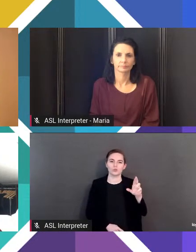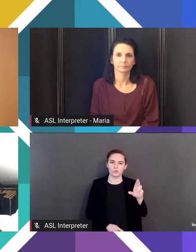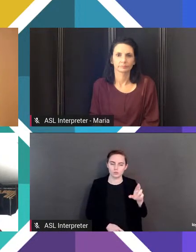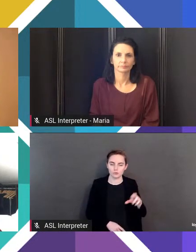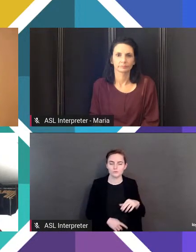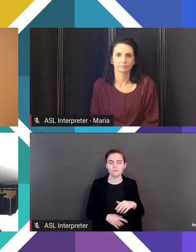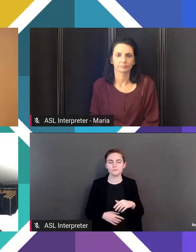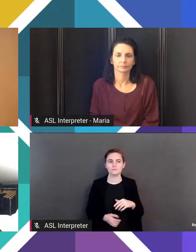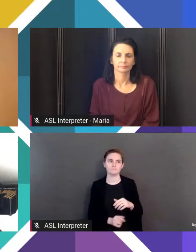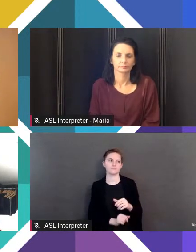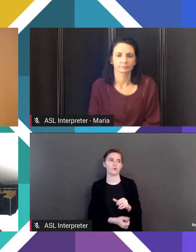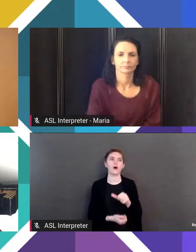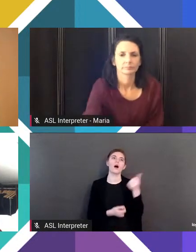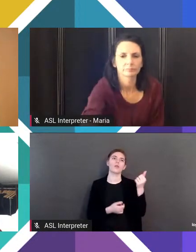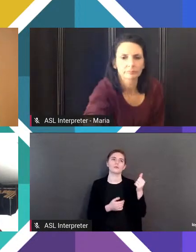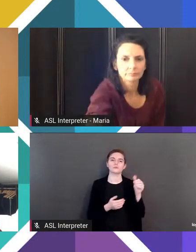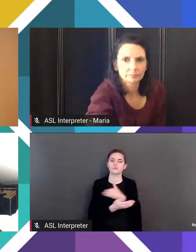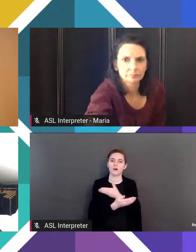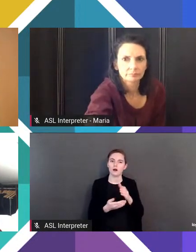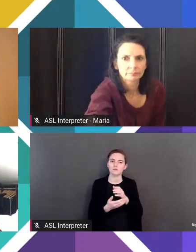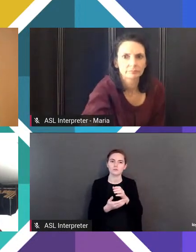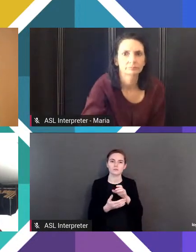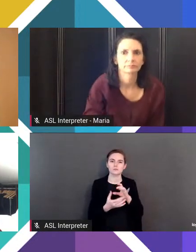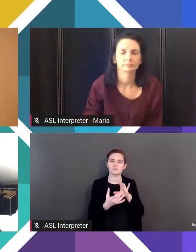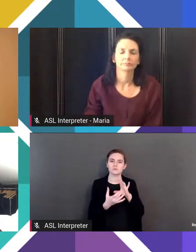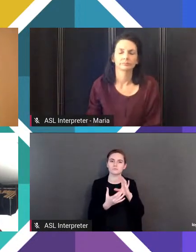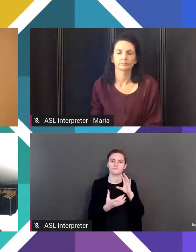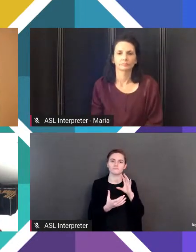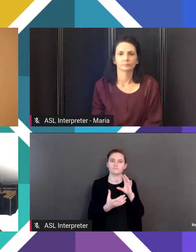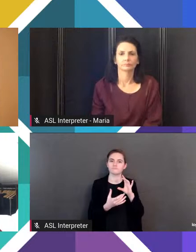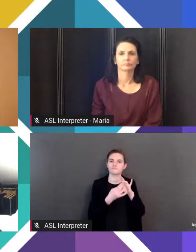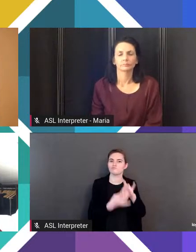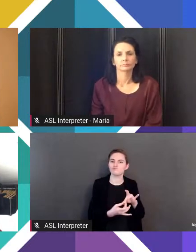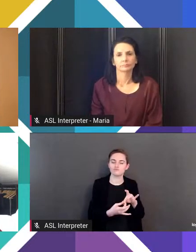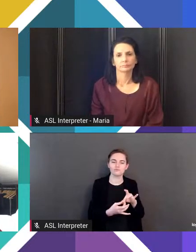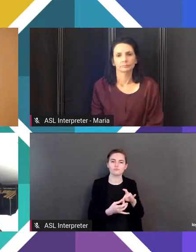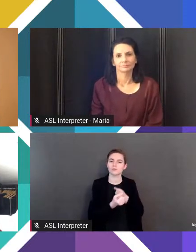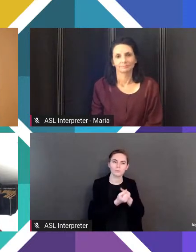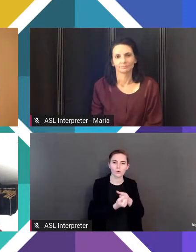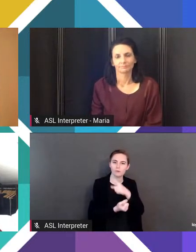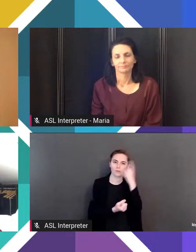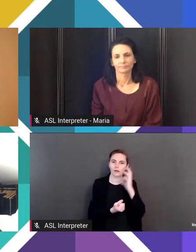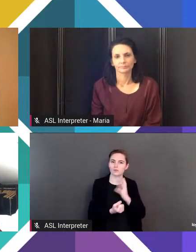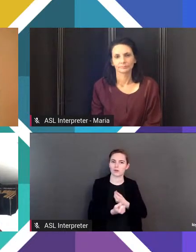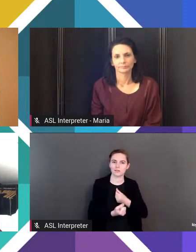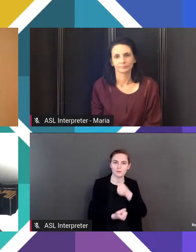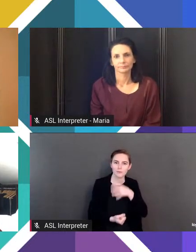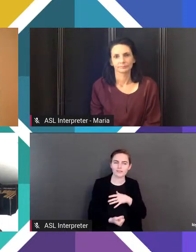about supporting Black trans women. Like, it's the album of 2020. So,